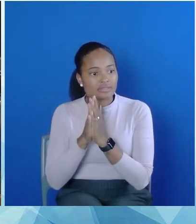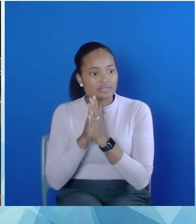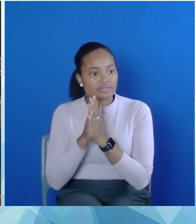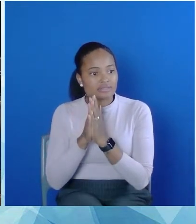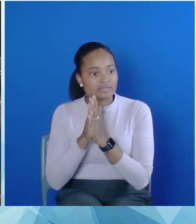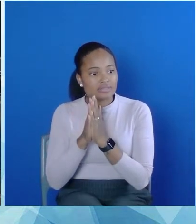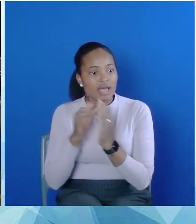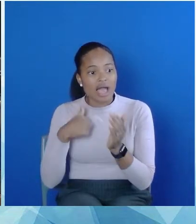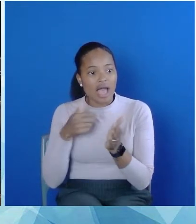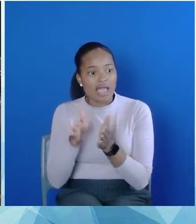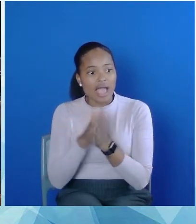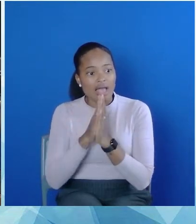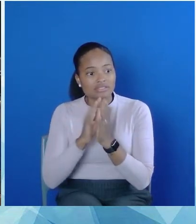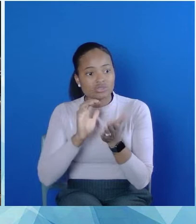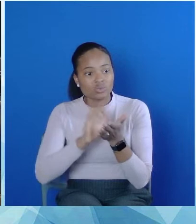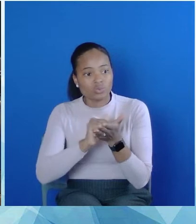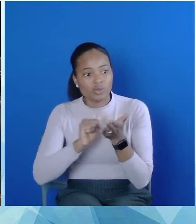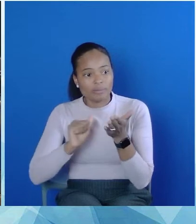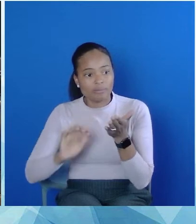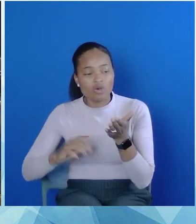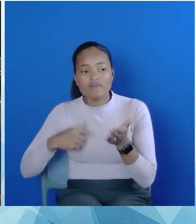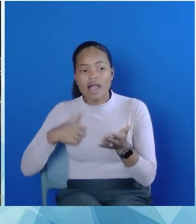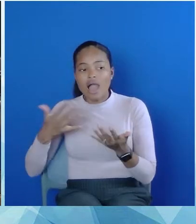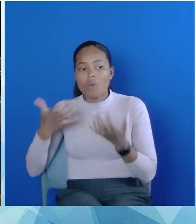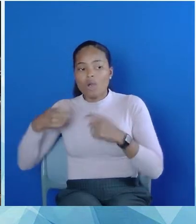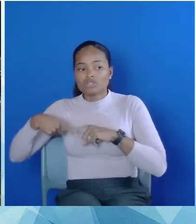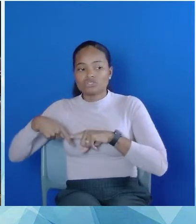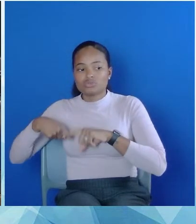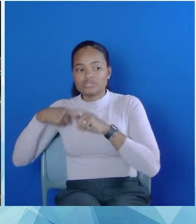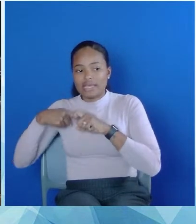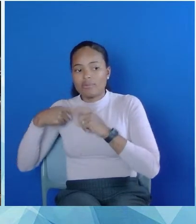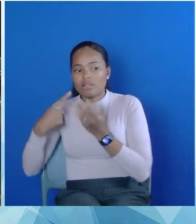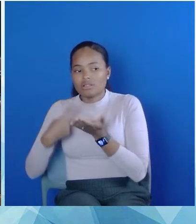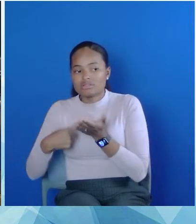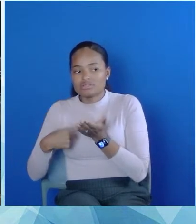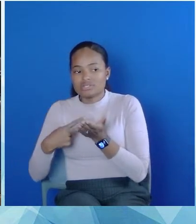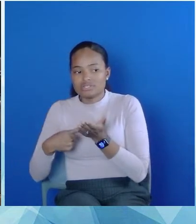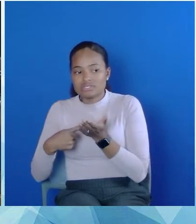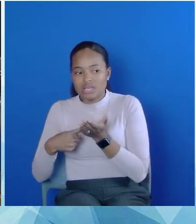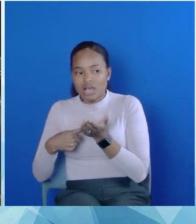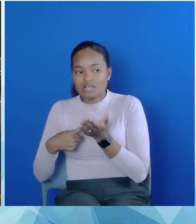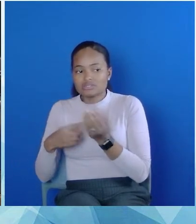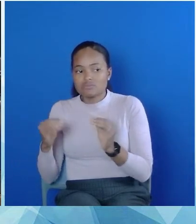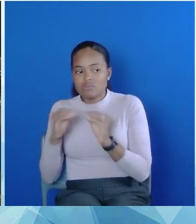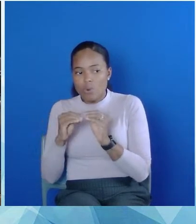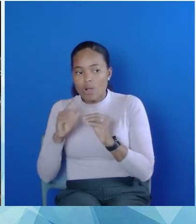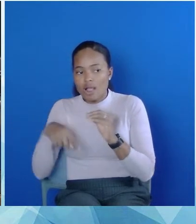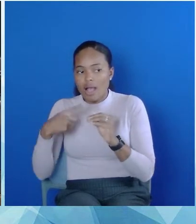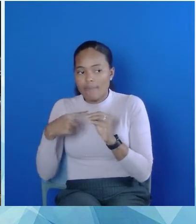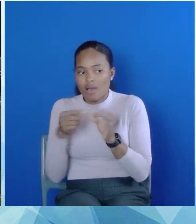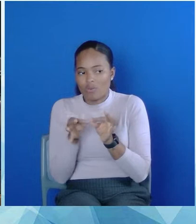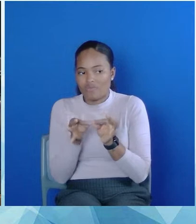to remove, I would like to table this and have further discussion about the additional language.